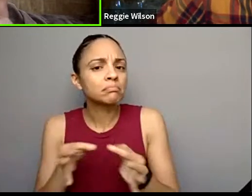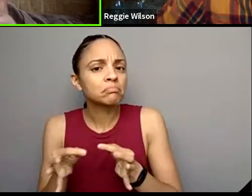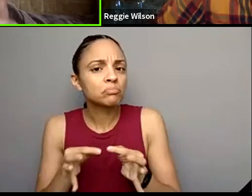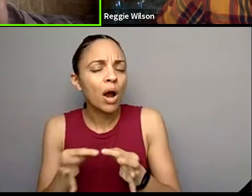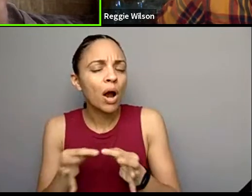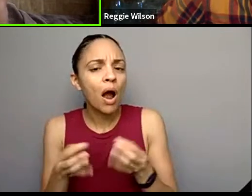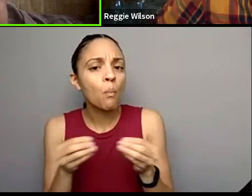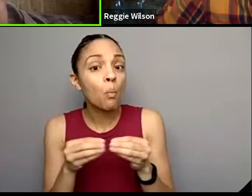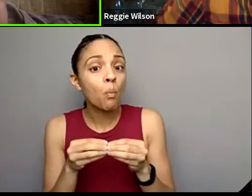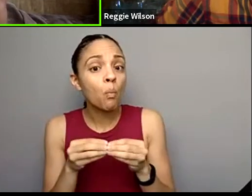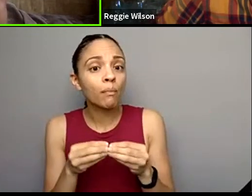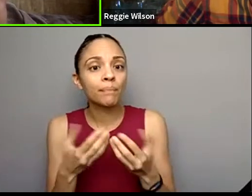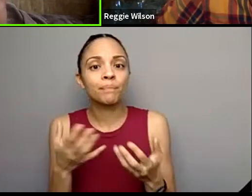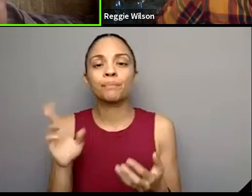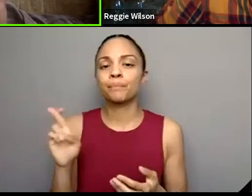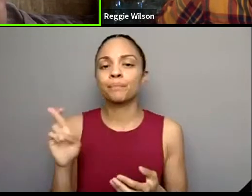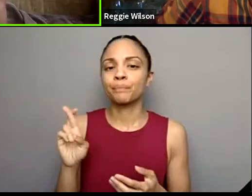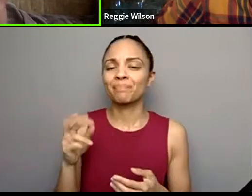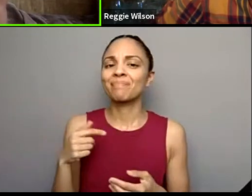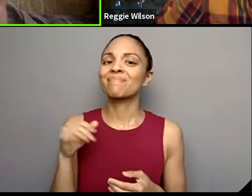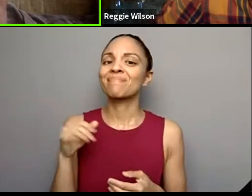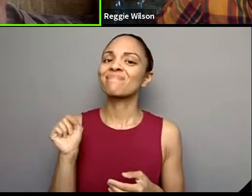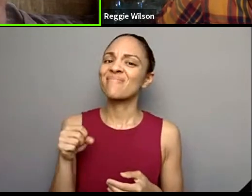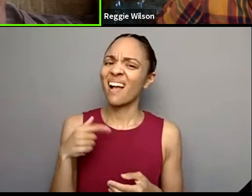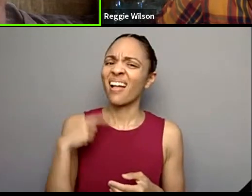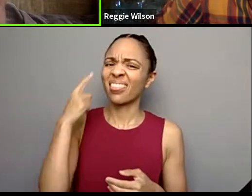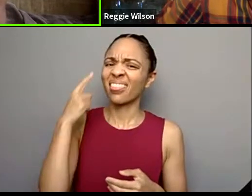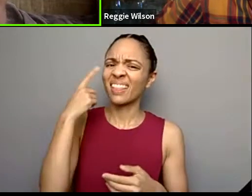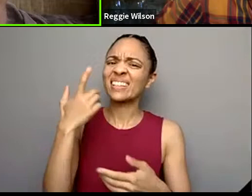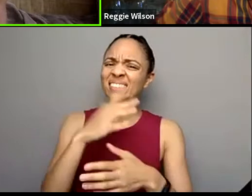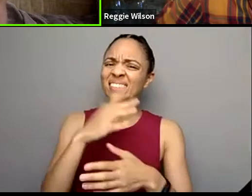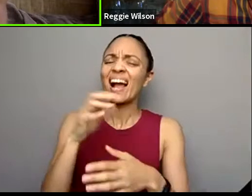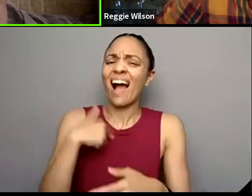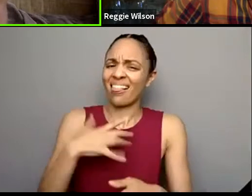this exchange that feels very much like